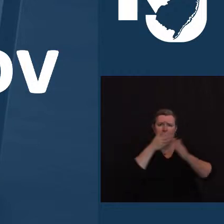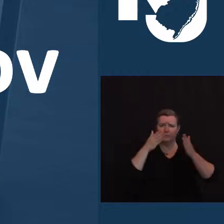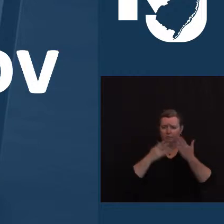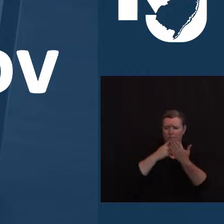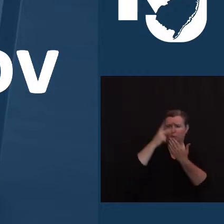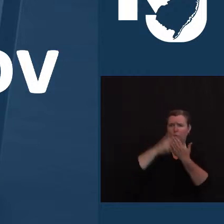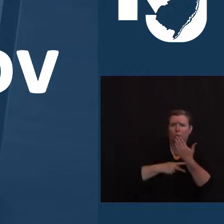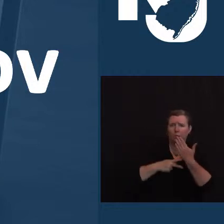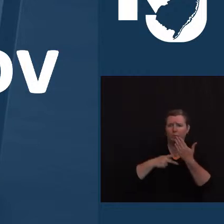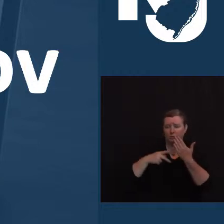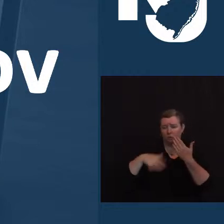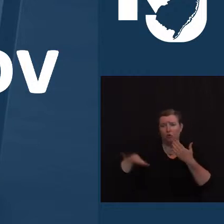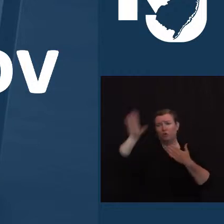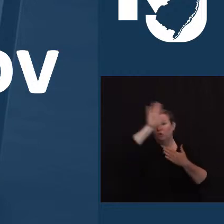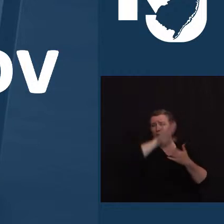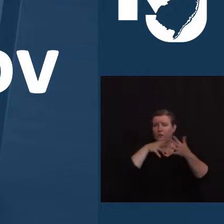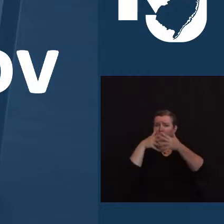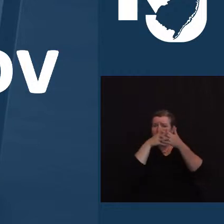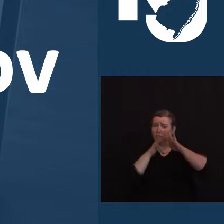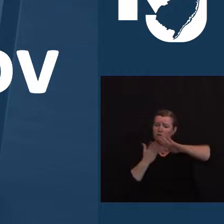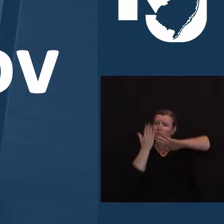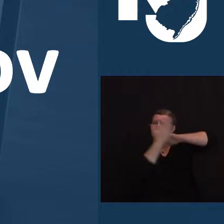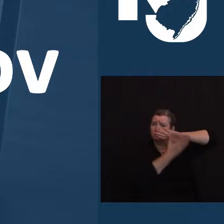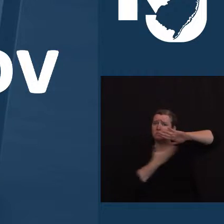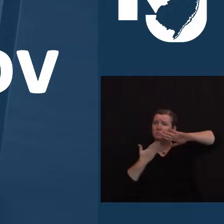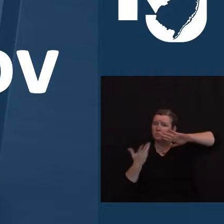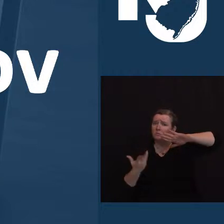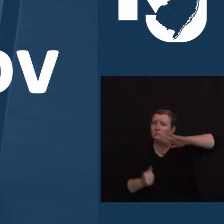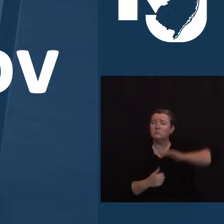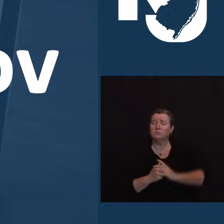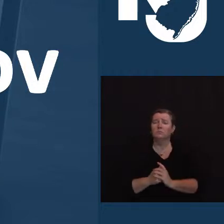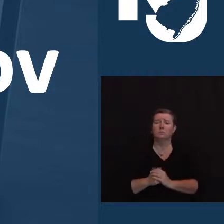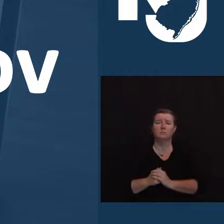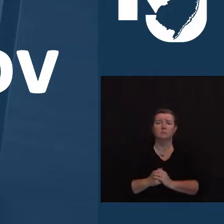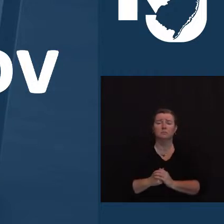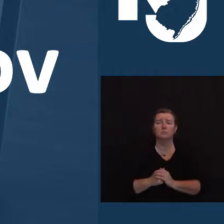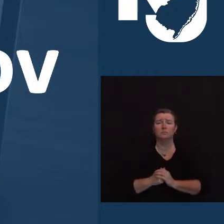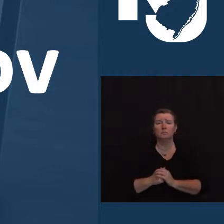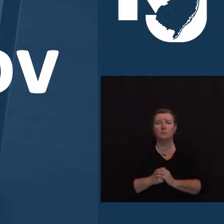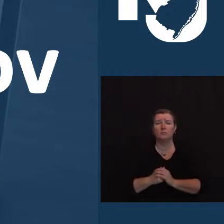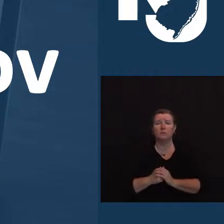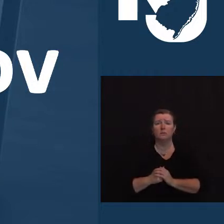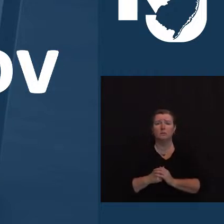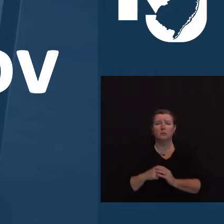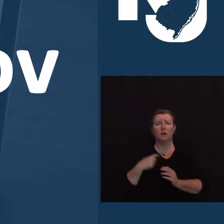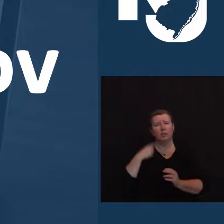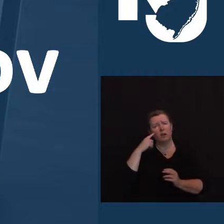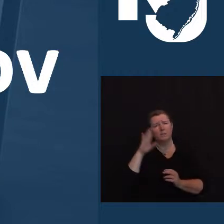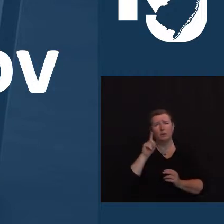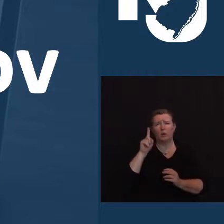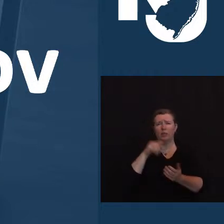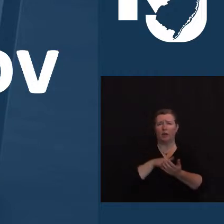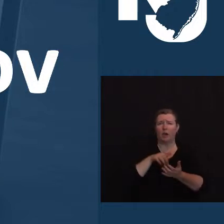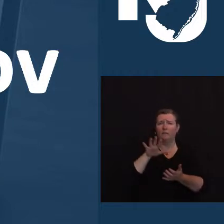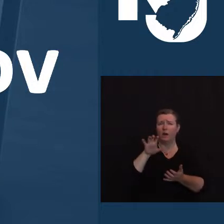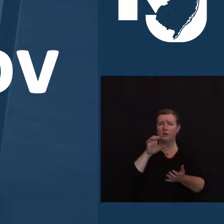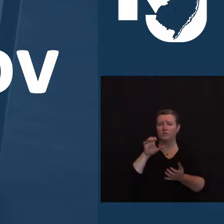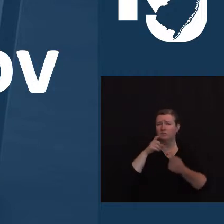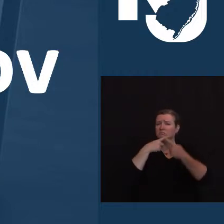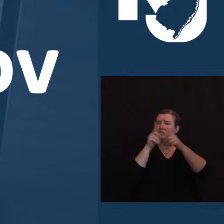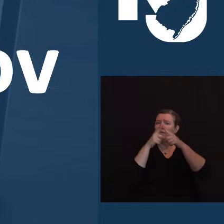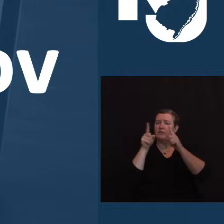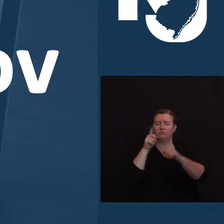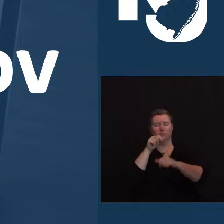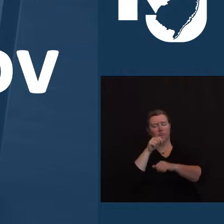tremendous capacity at our vaccination sites now, and we've got just about 1,500 of them, we are working hard to increase it further